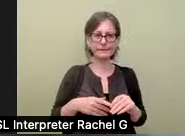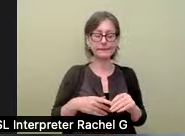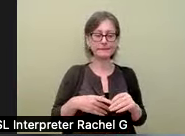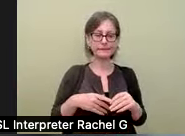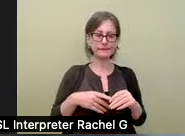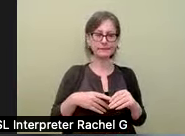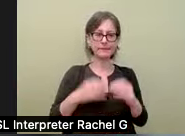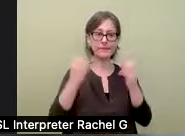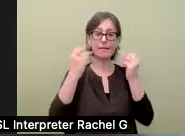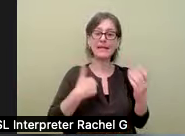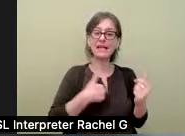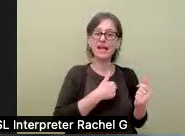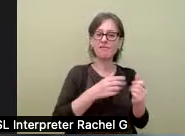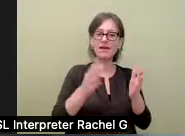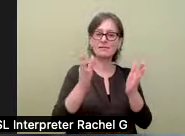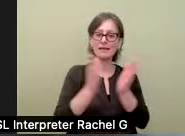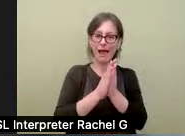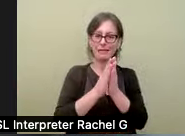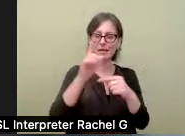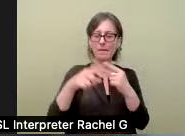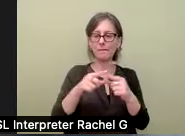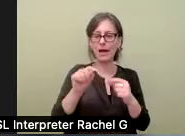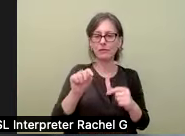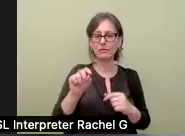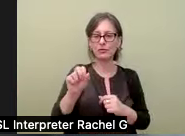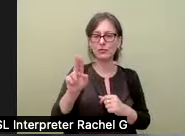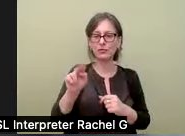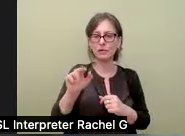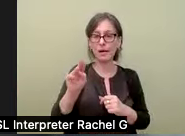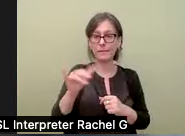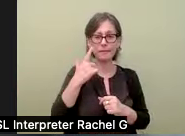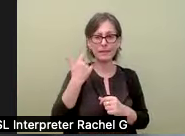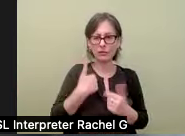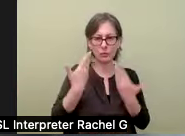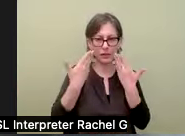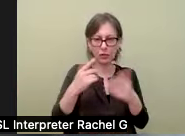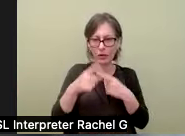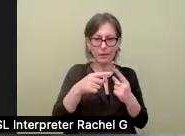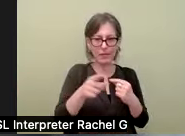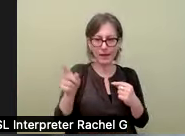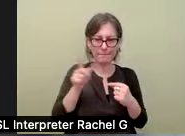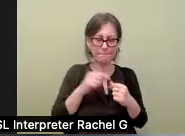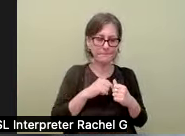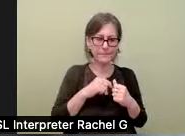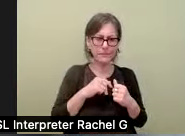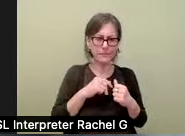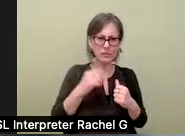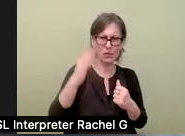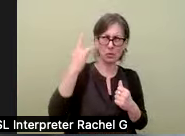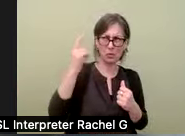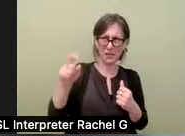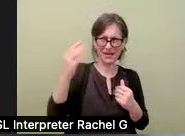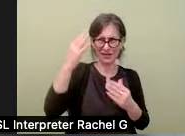So many of us ask questions about tsunamis because we don't know a lot about them. So first question is, why do I need to know